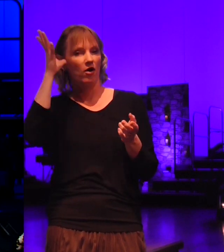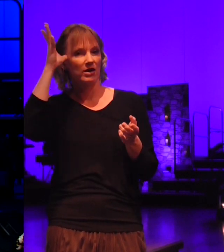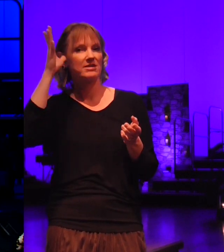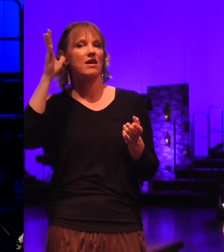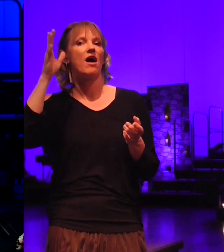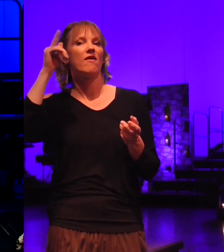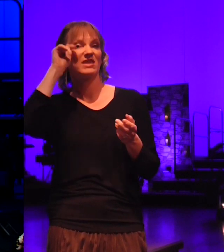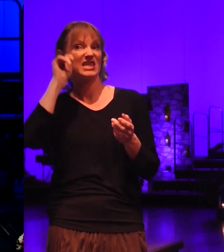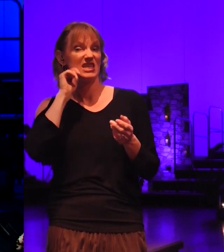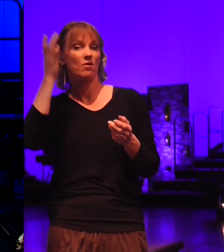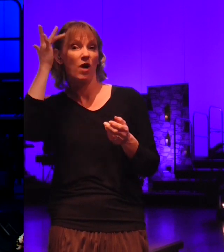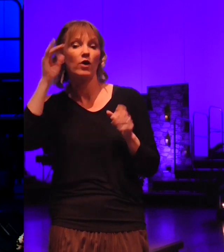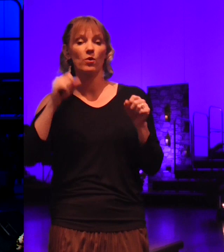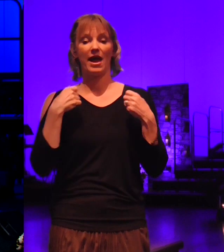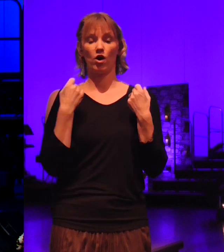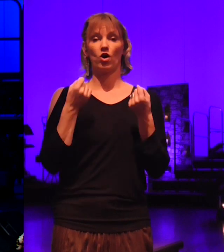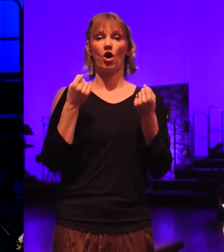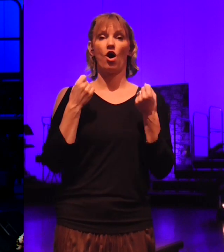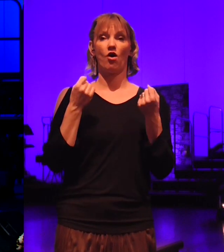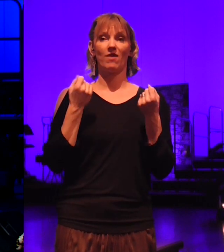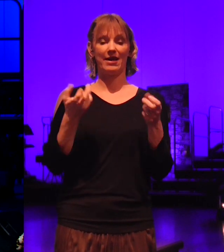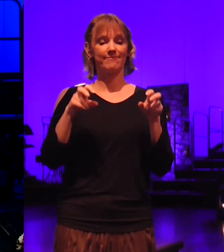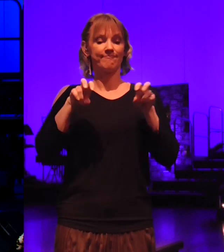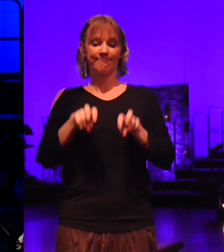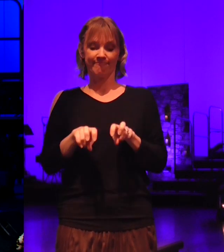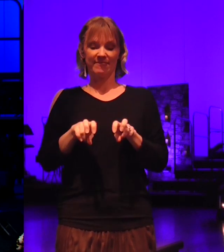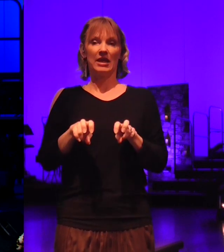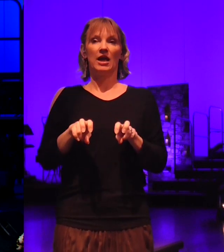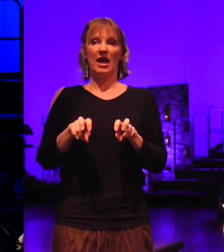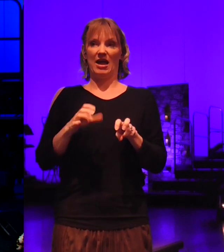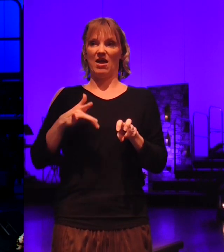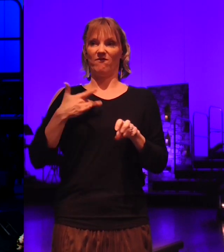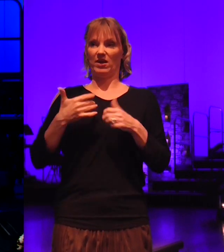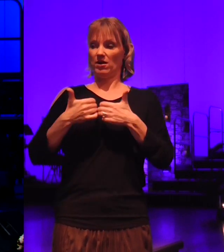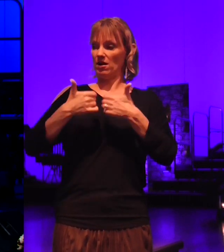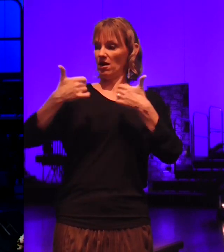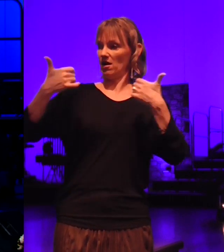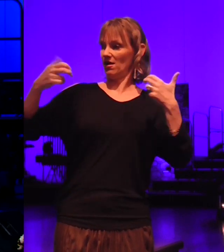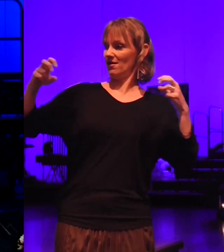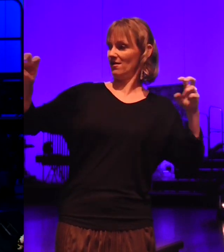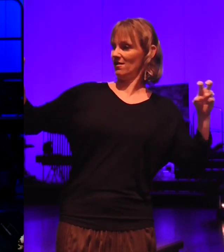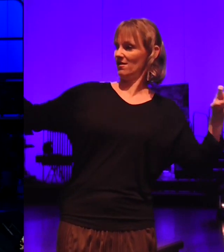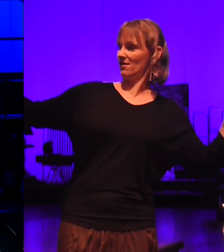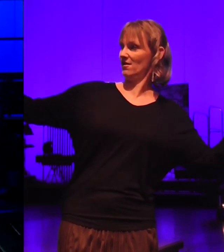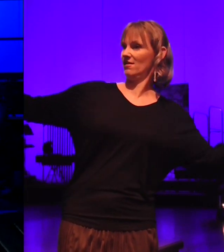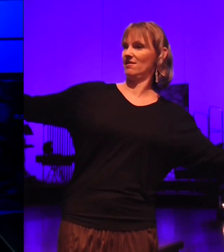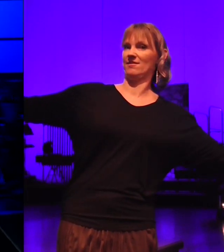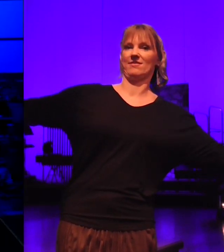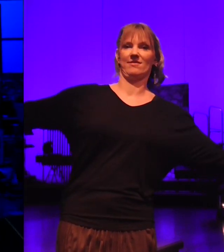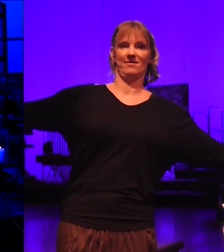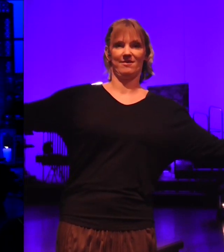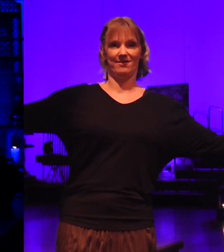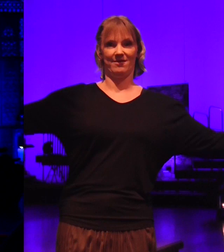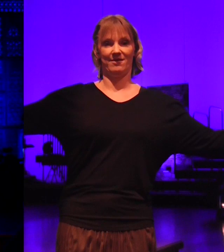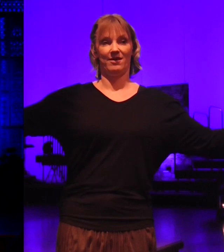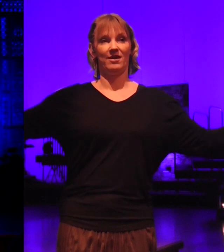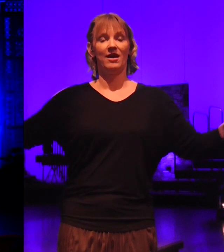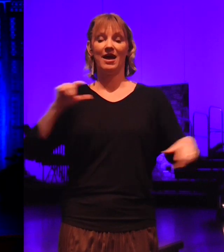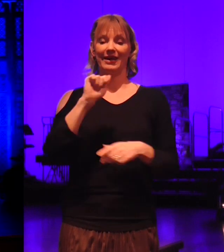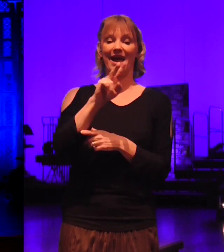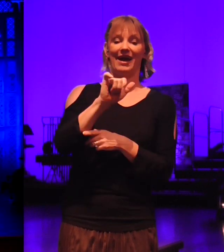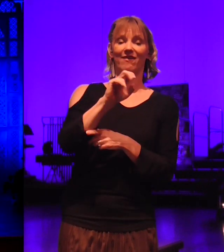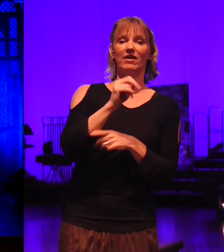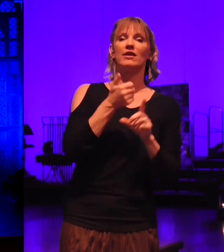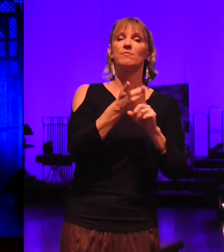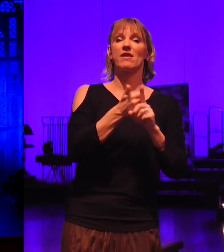in a car ride as close as can be with infinite galaxies between you. And yet Gavin, in his younger